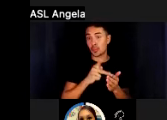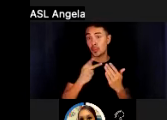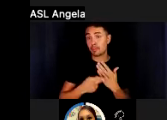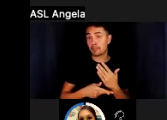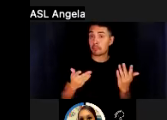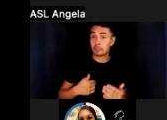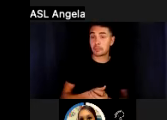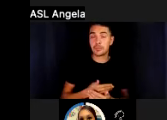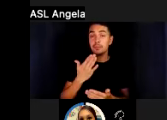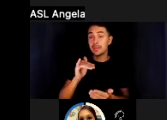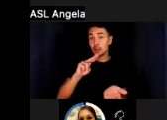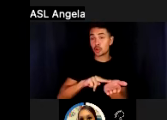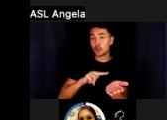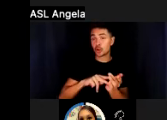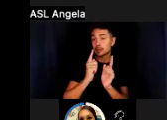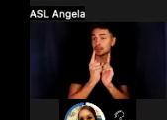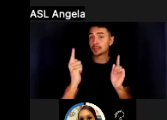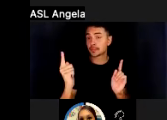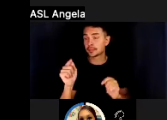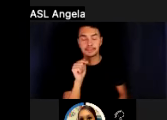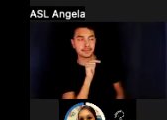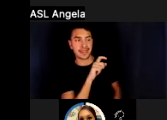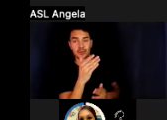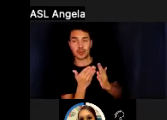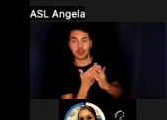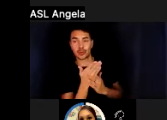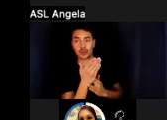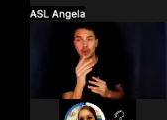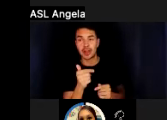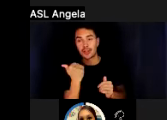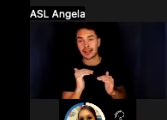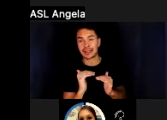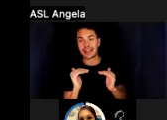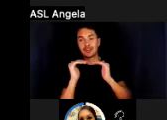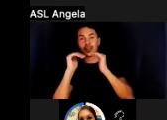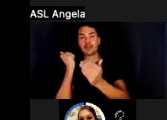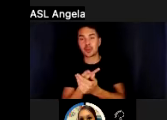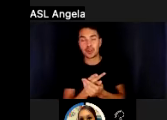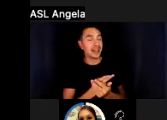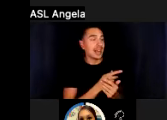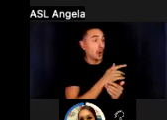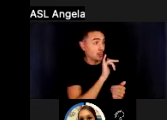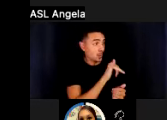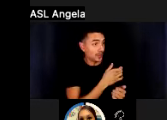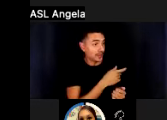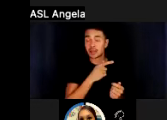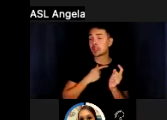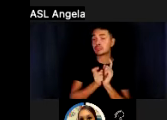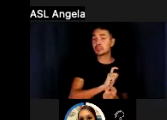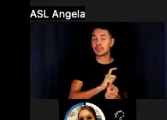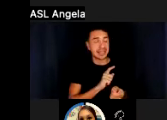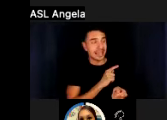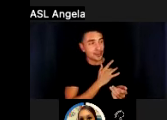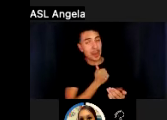maybe that nurse sitting across from you has to go through a couple other levels of approval in order to make a change in their protocol, right? And